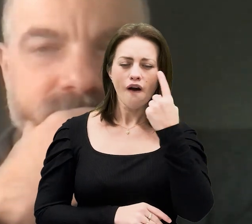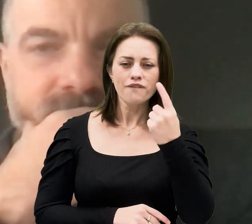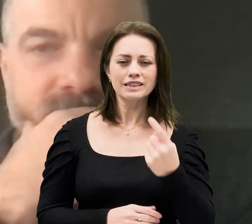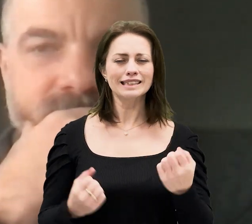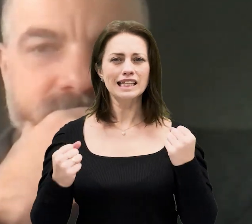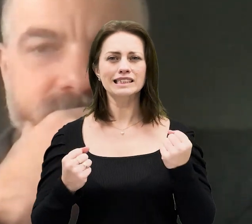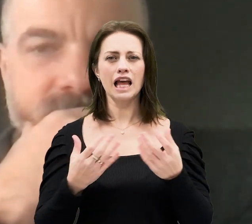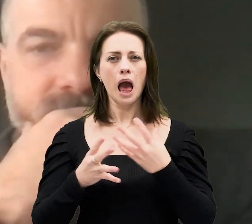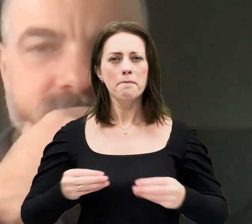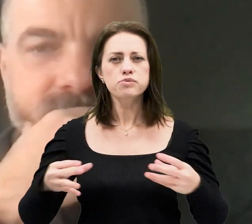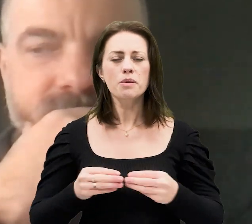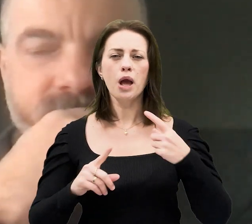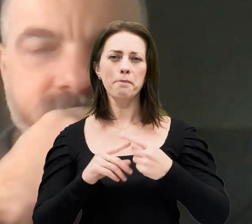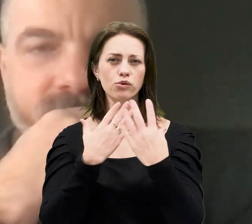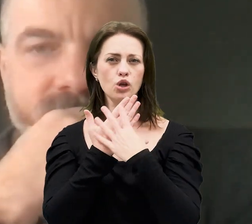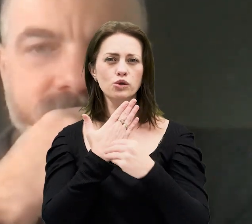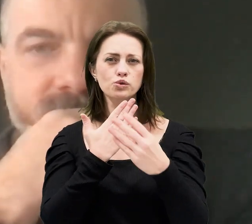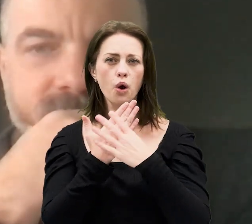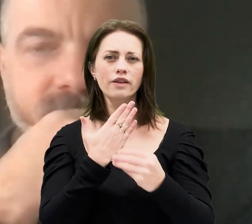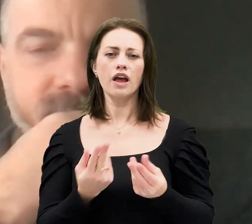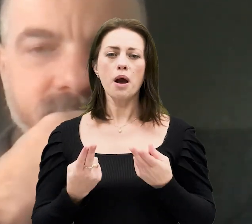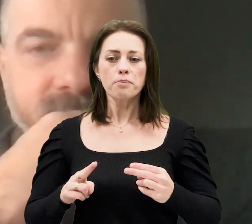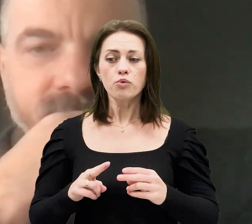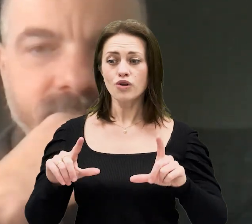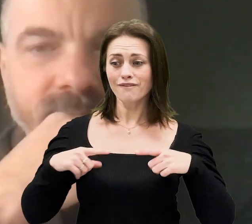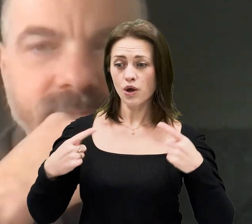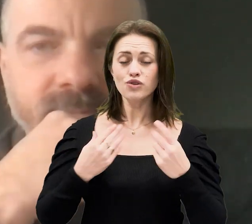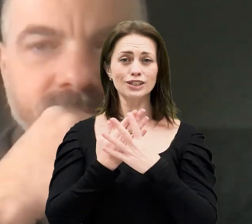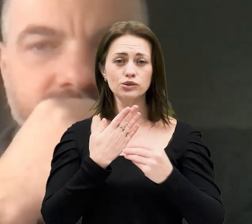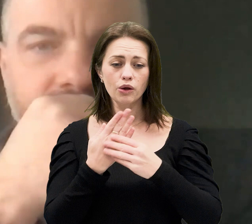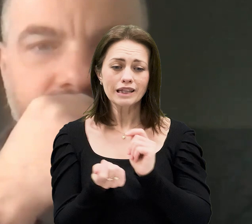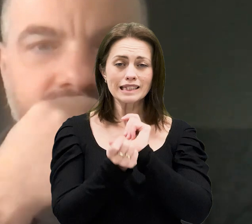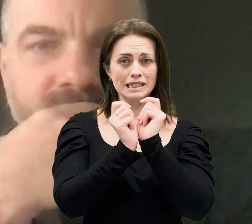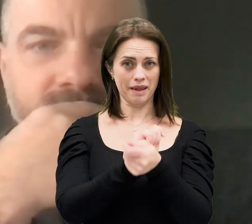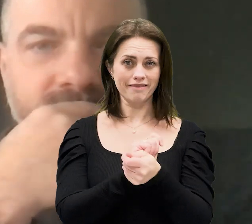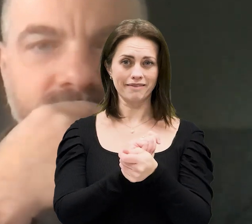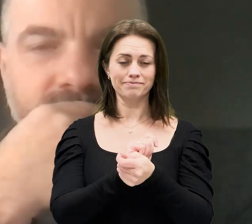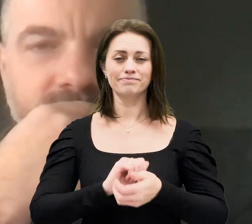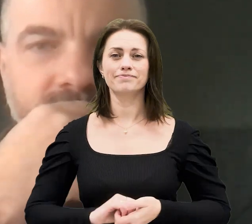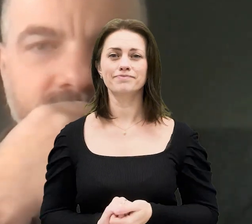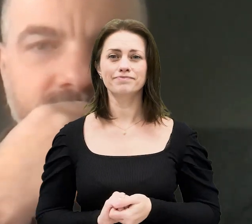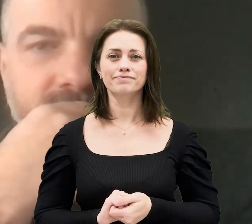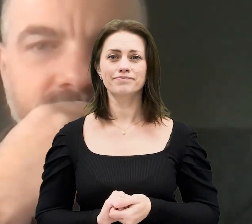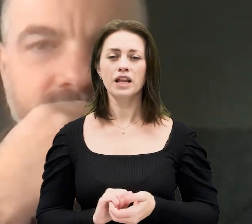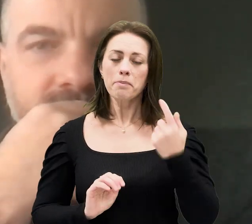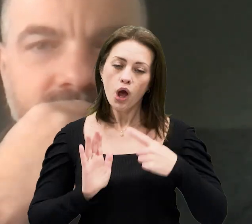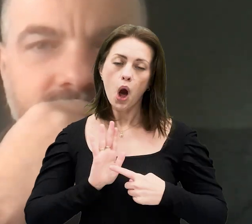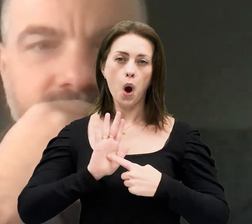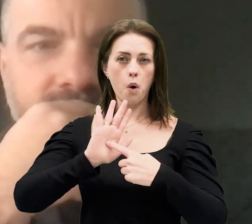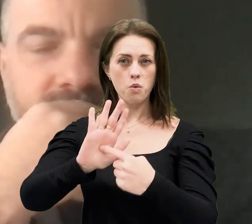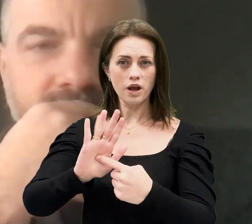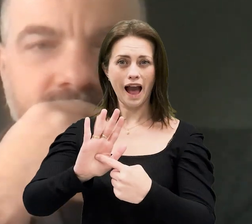and storytelling as vehicles for change, and we set out to weave these narratives